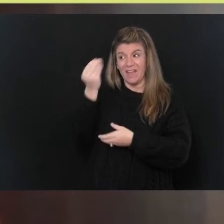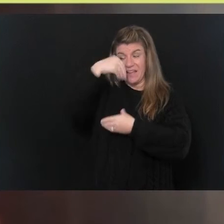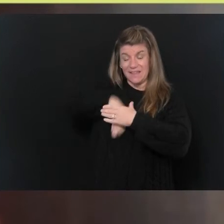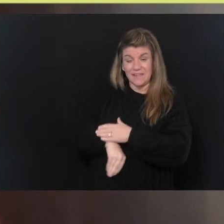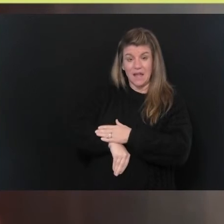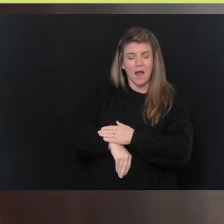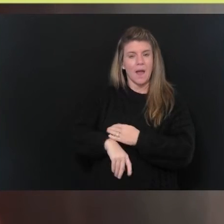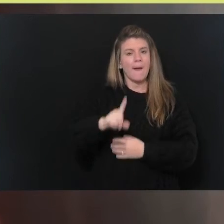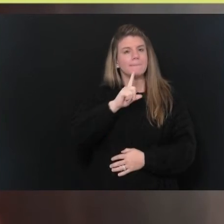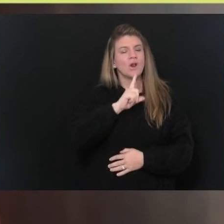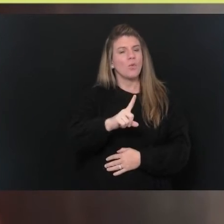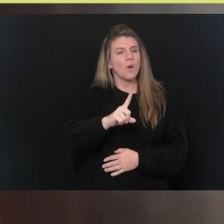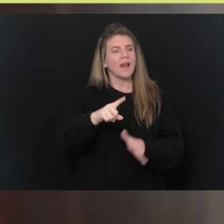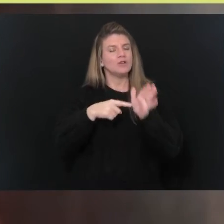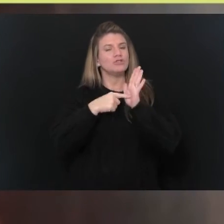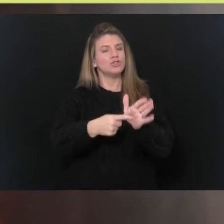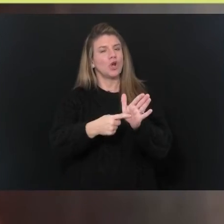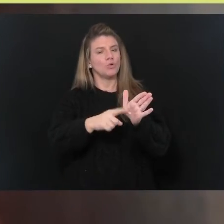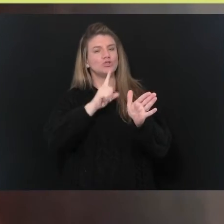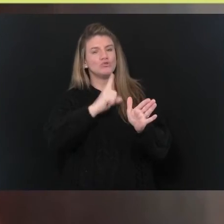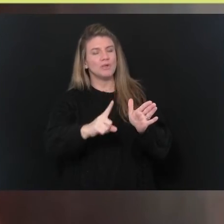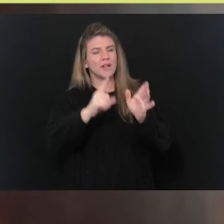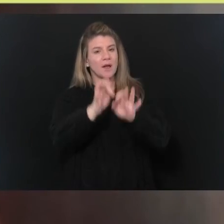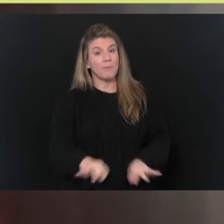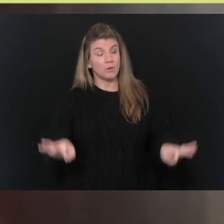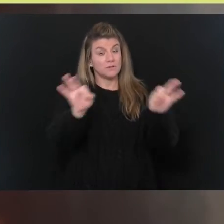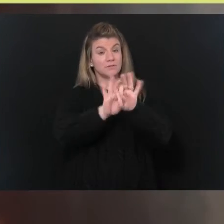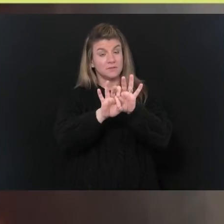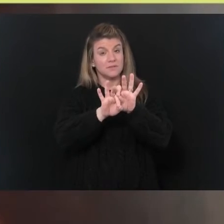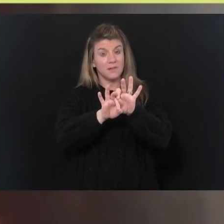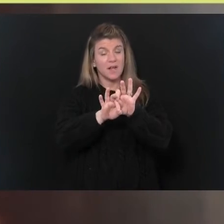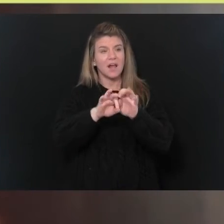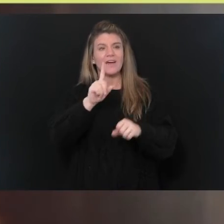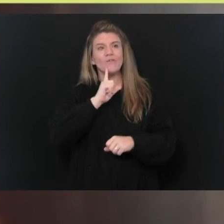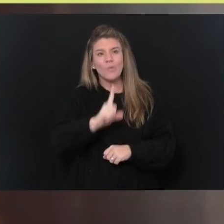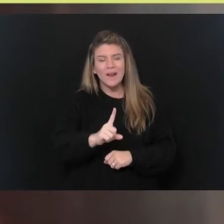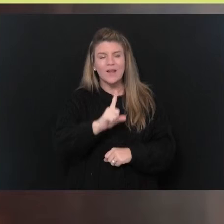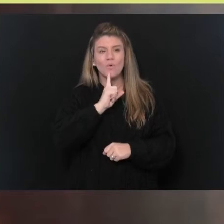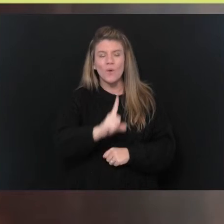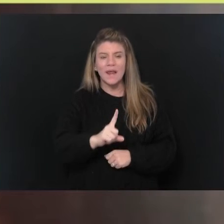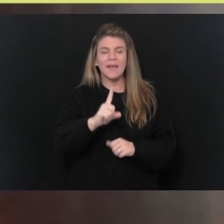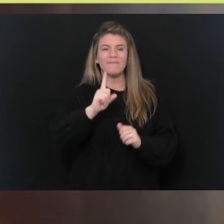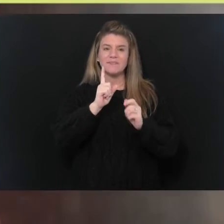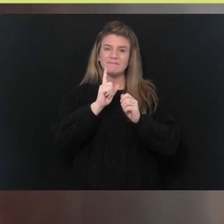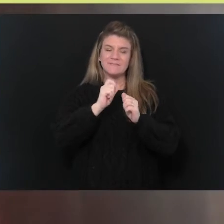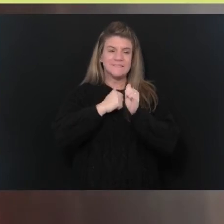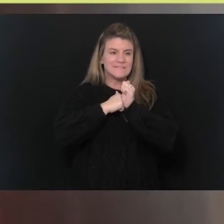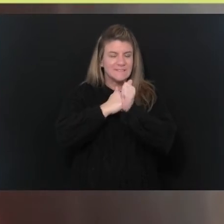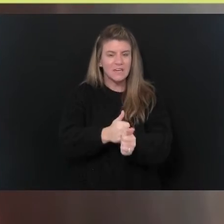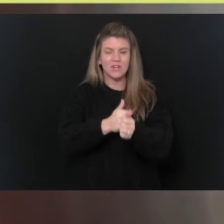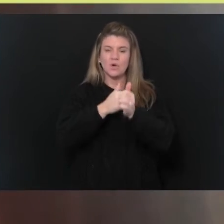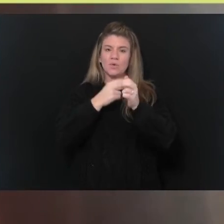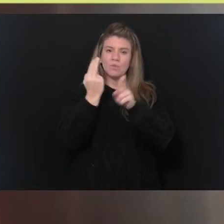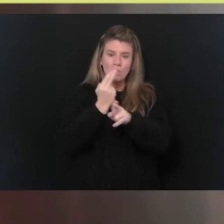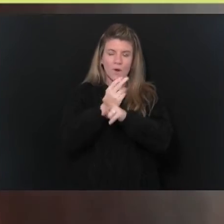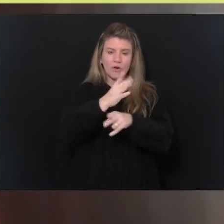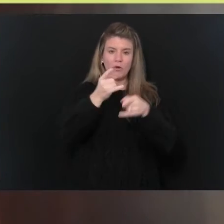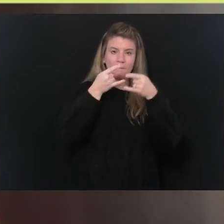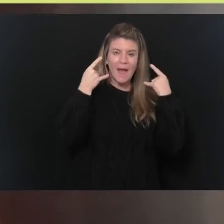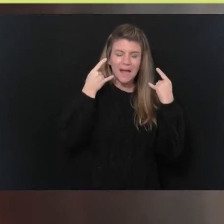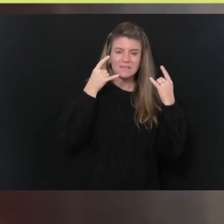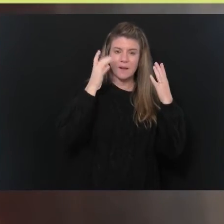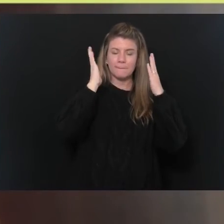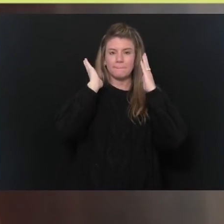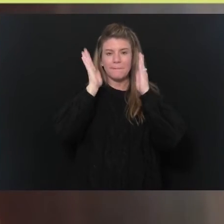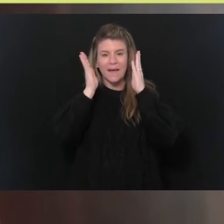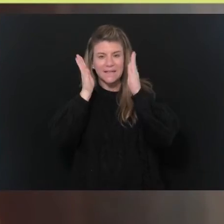does underscore the real importance, as the governor said, of really being diligent with wearing masks and paying a lot of attention. I